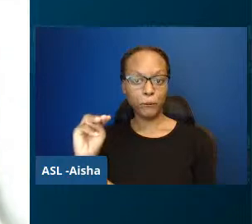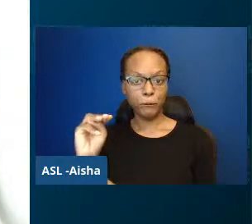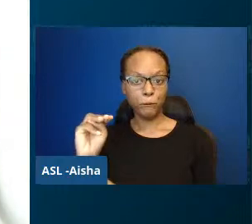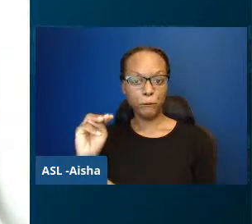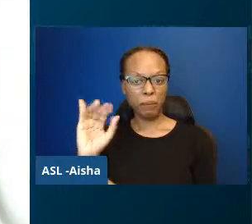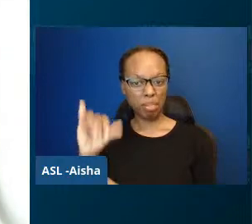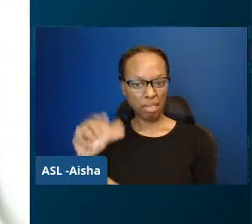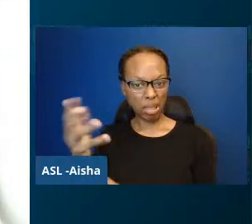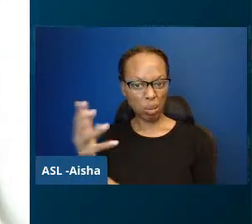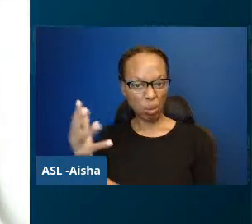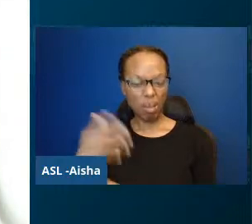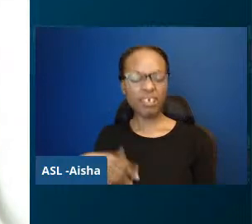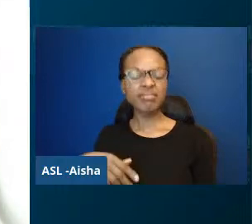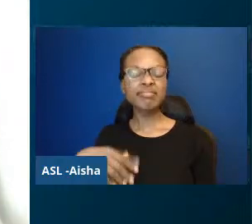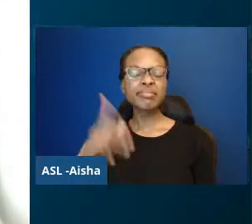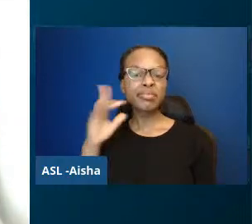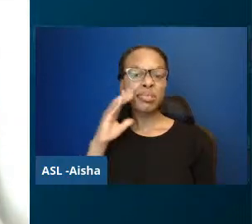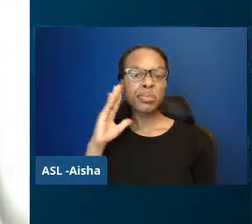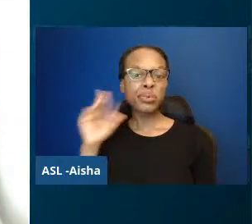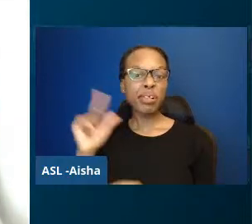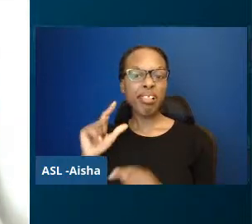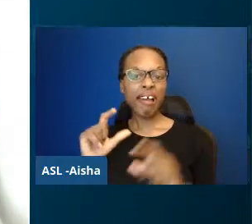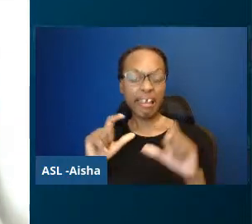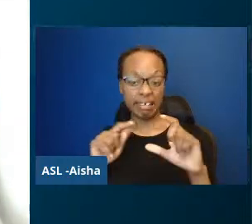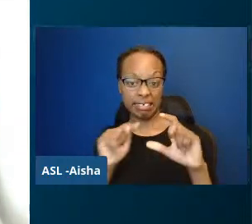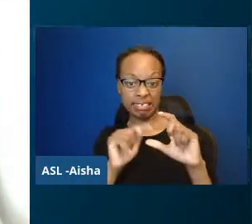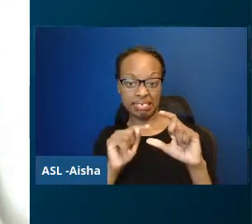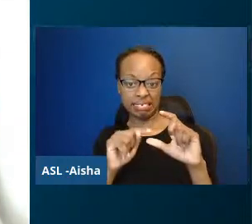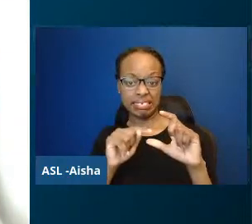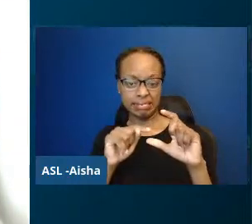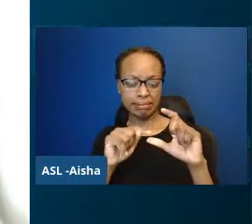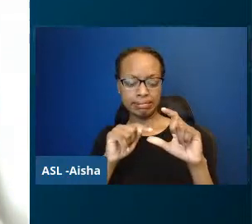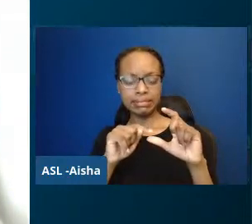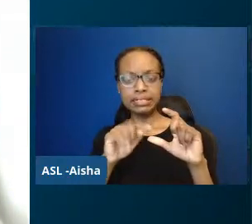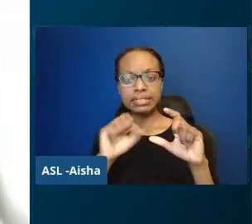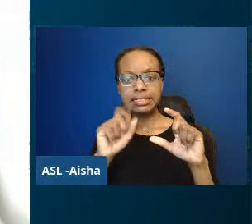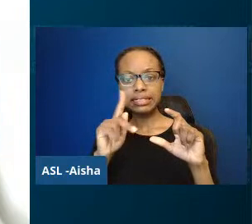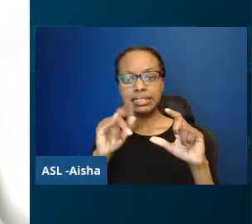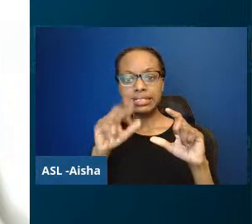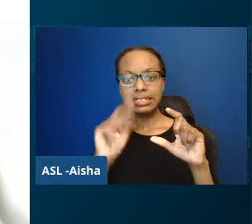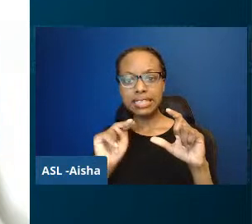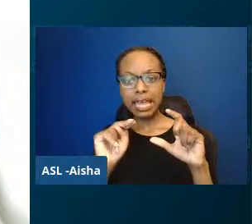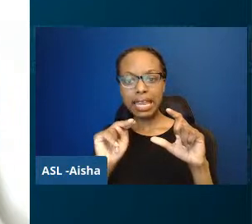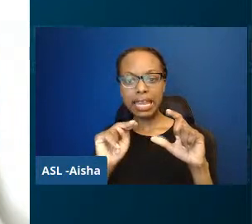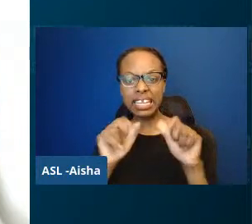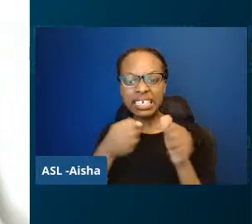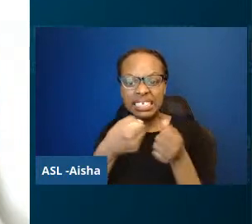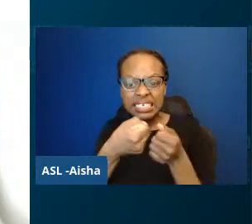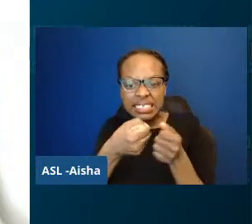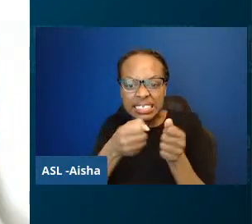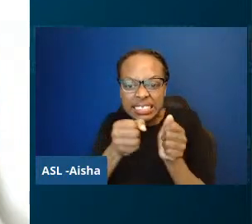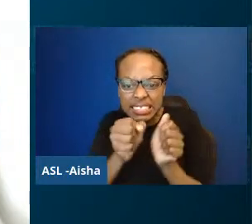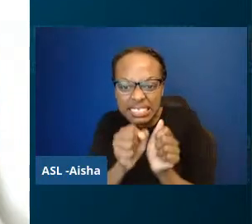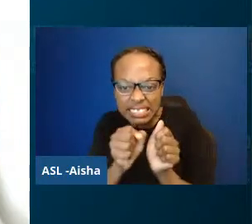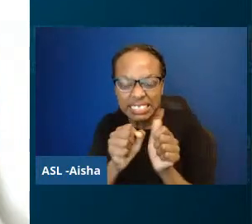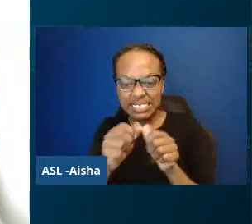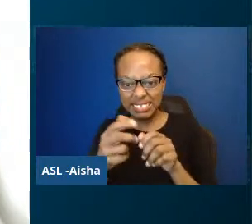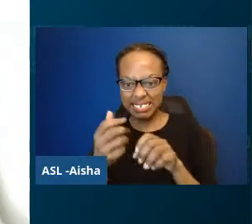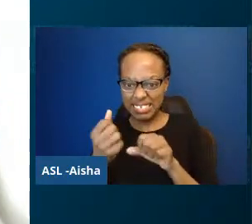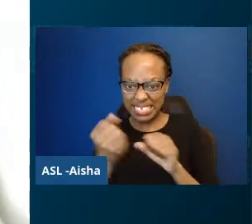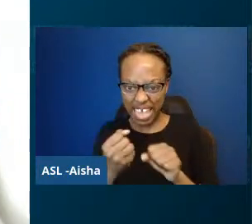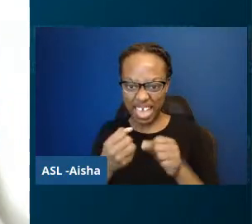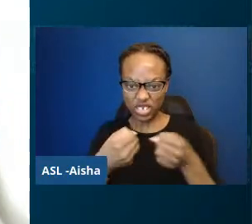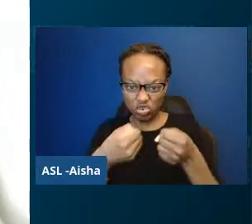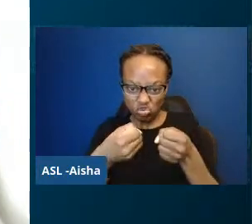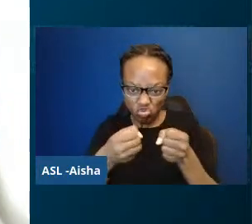little flap of skin that's stretched really tightly in the beginning of our ear. And you guys are going to see exactly